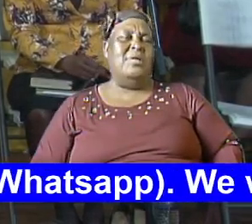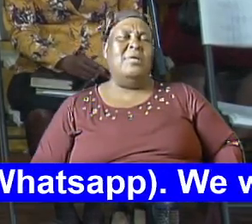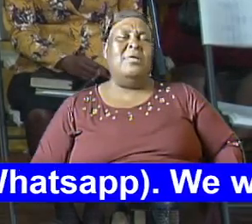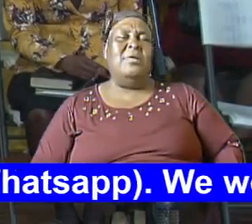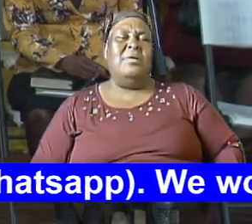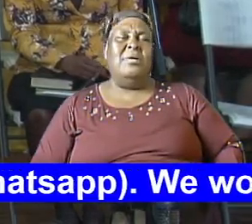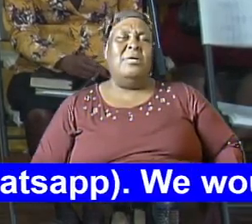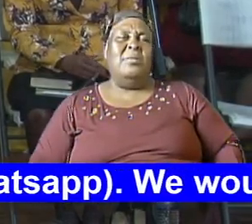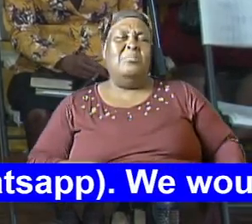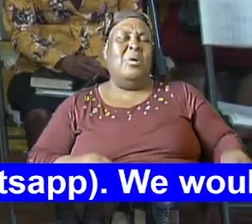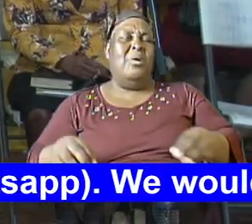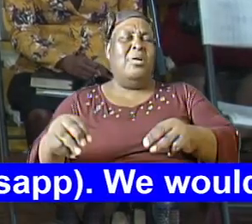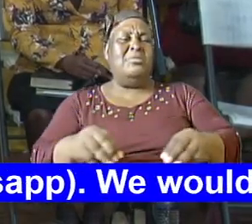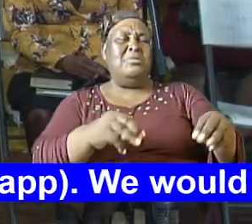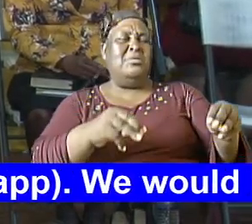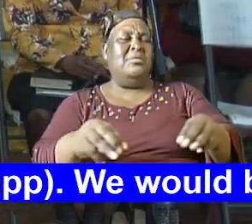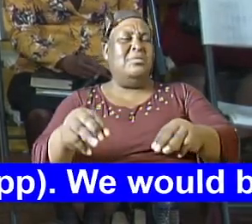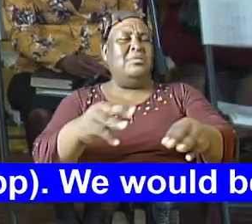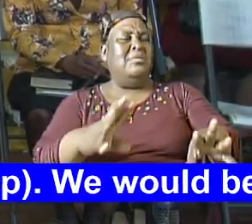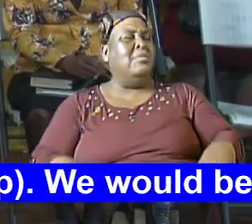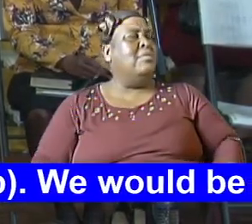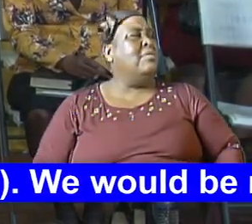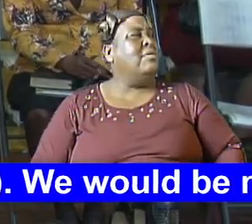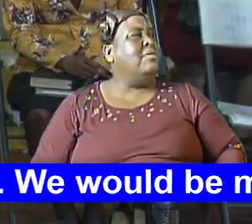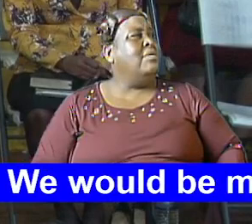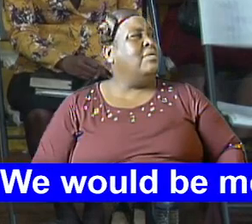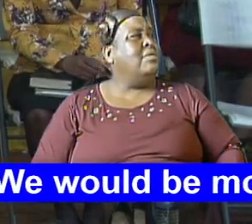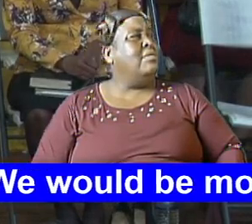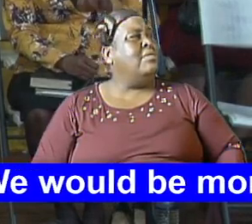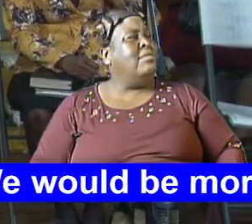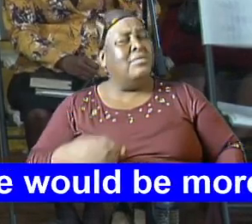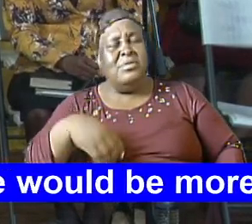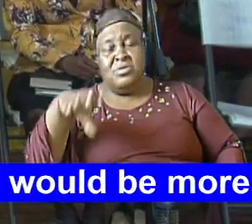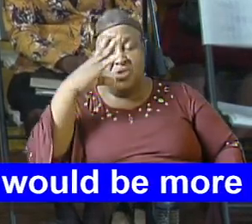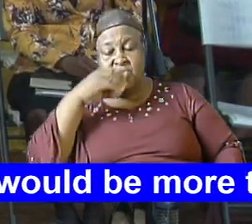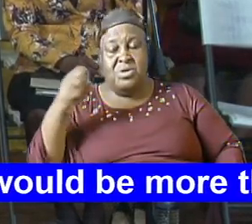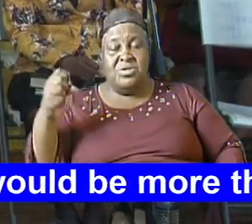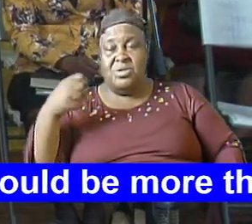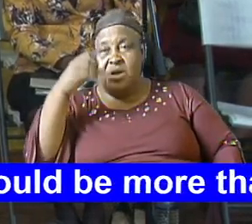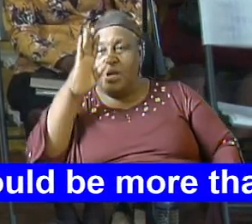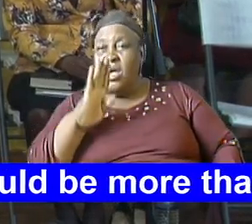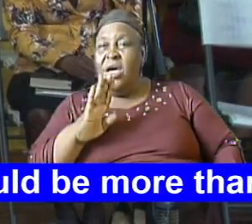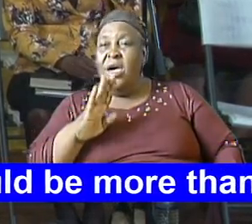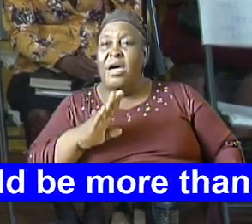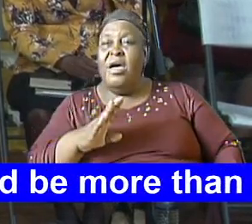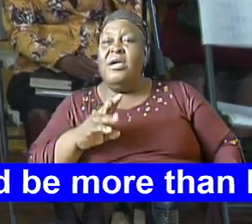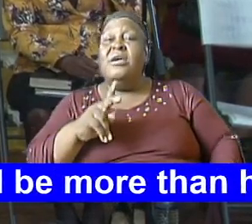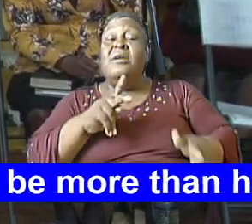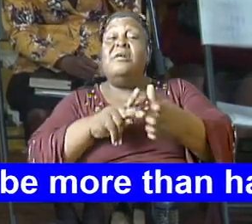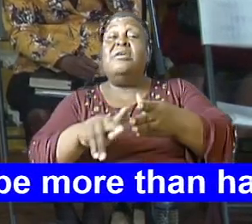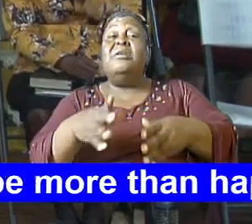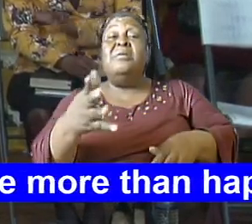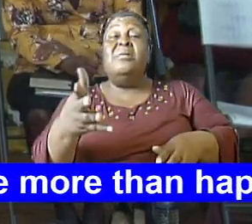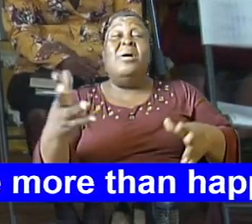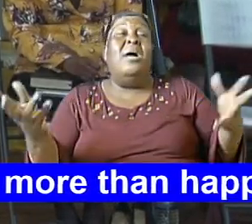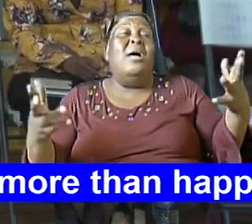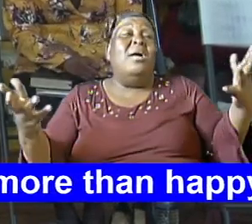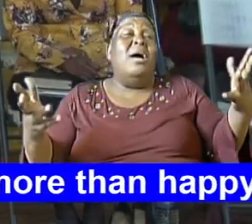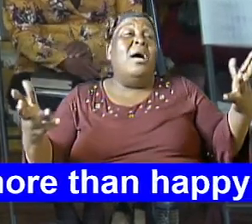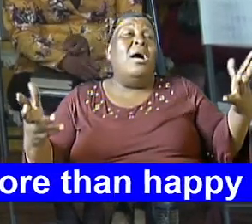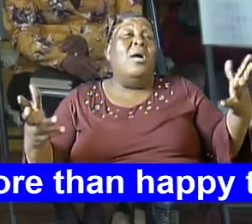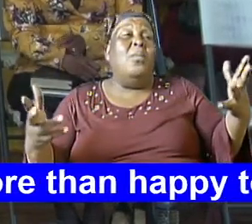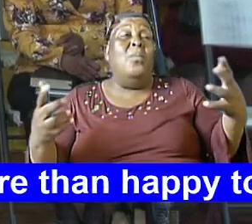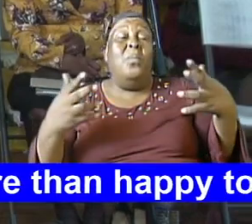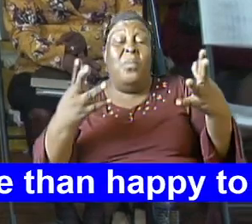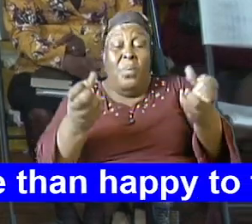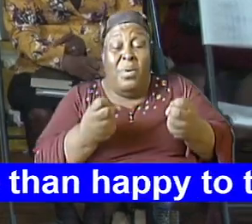hallelujah, there were strangers that saw God dealt with them. And they said, what? I want to be a